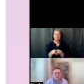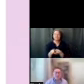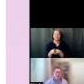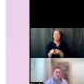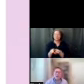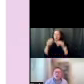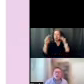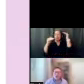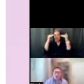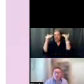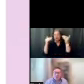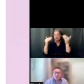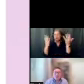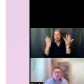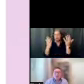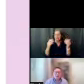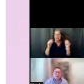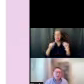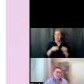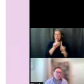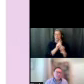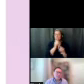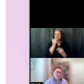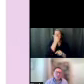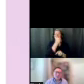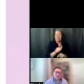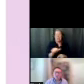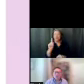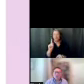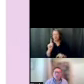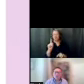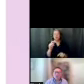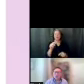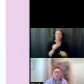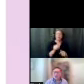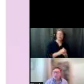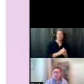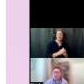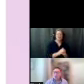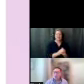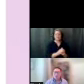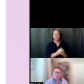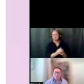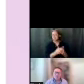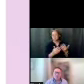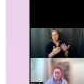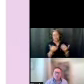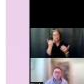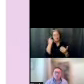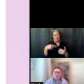mentor anyone looking for career advice with a